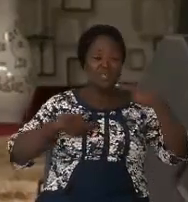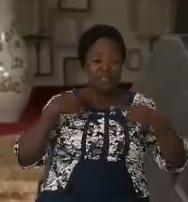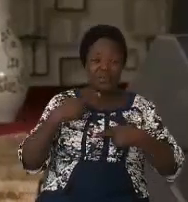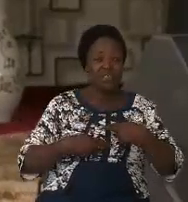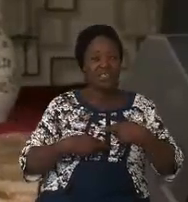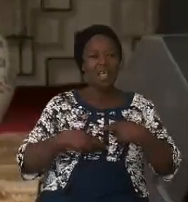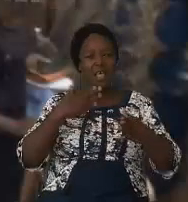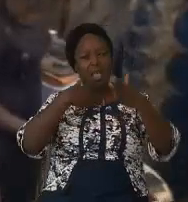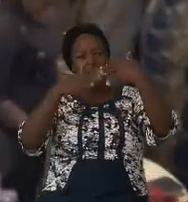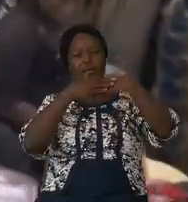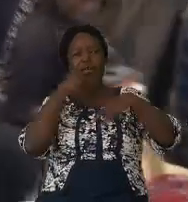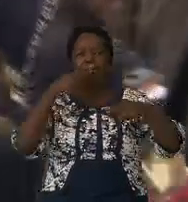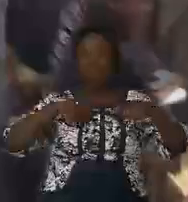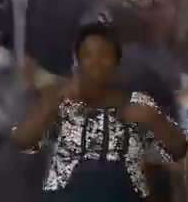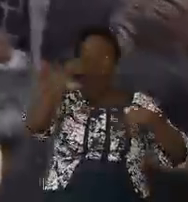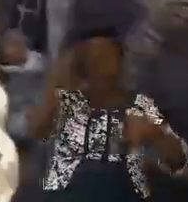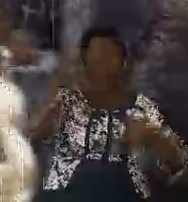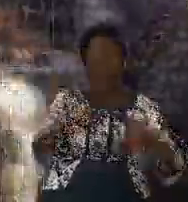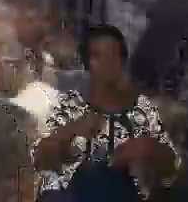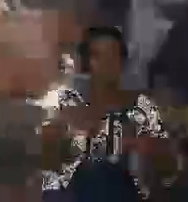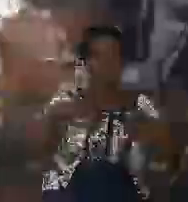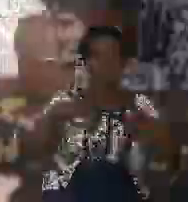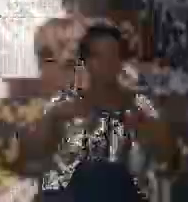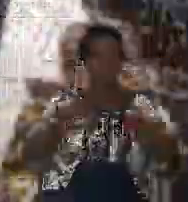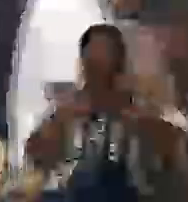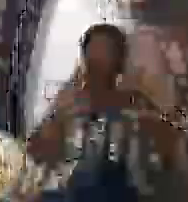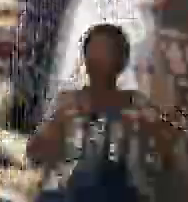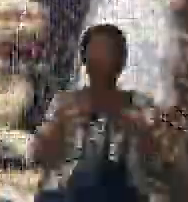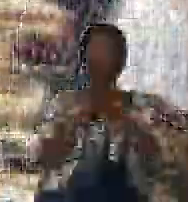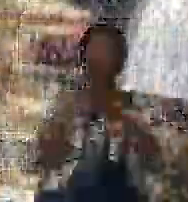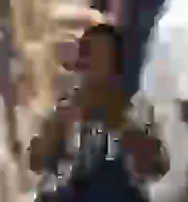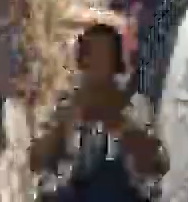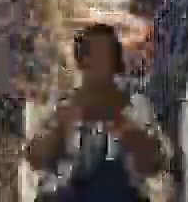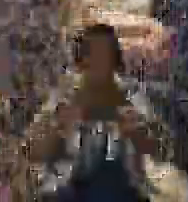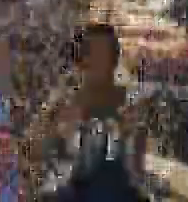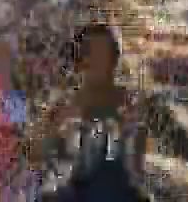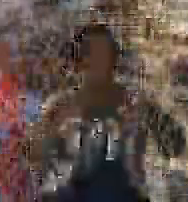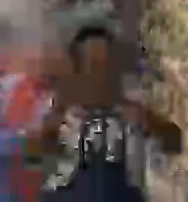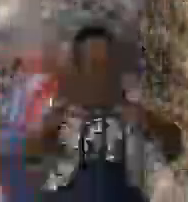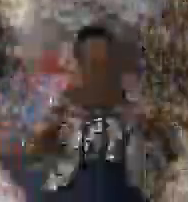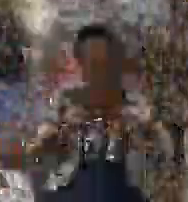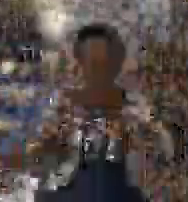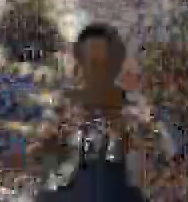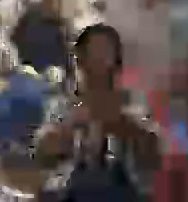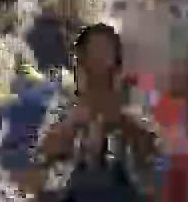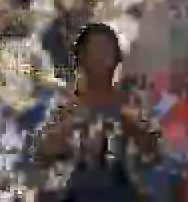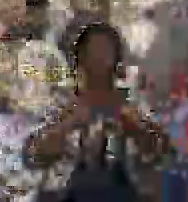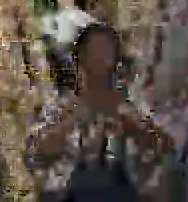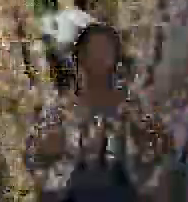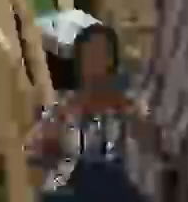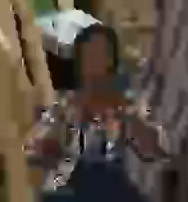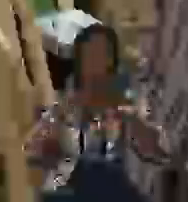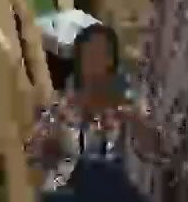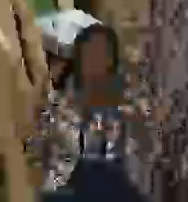rejoicing because of you. Healing has come. Deliverance has come. Provision has